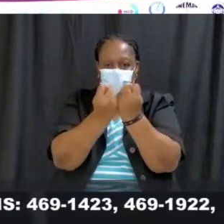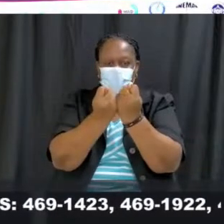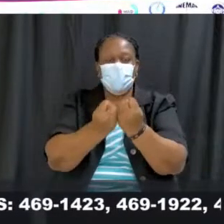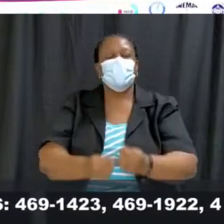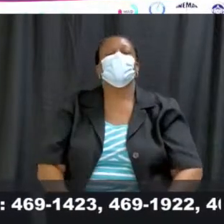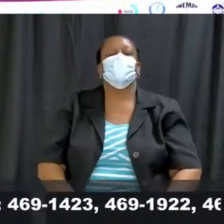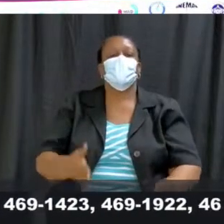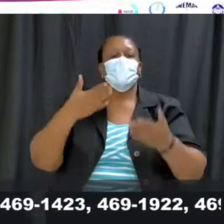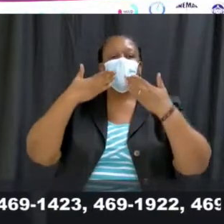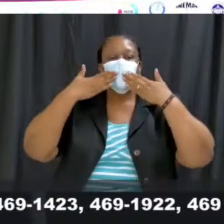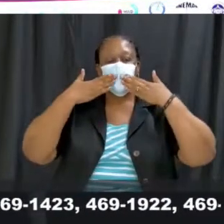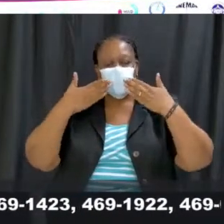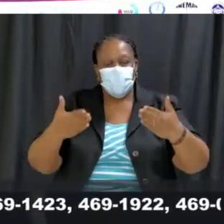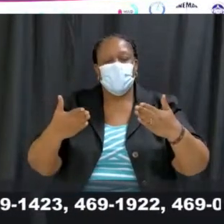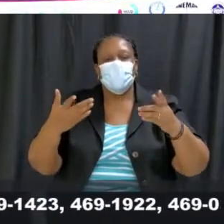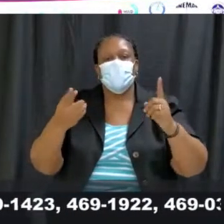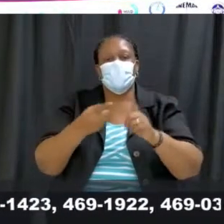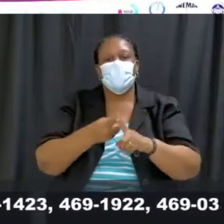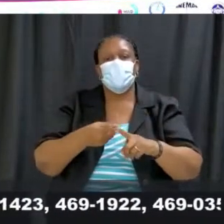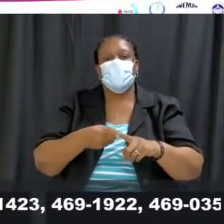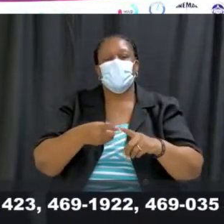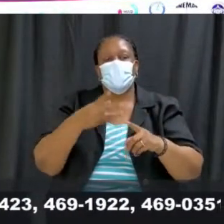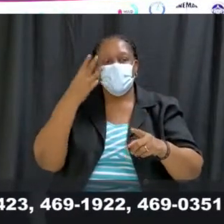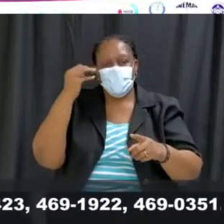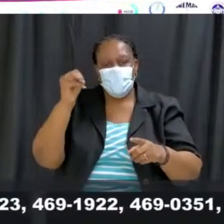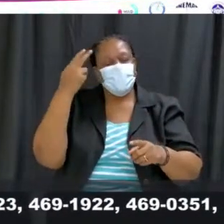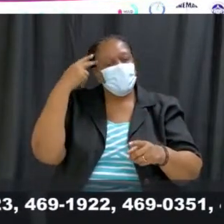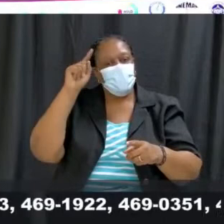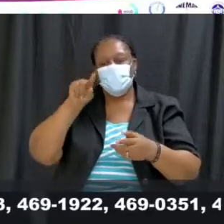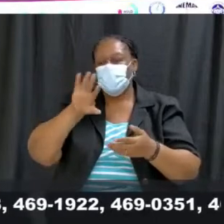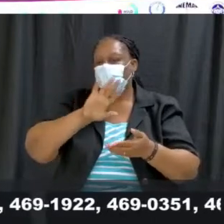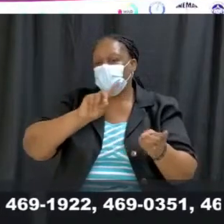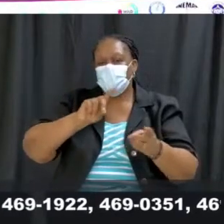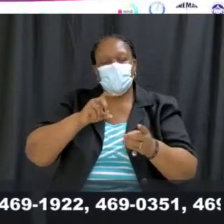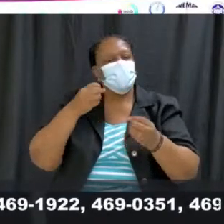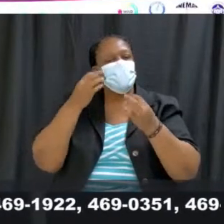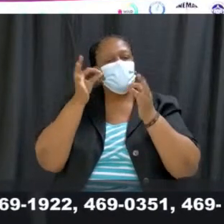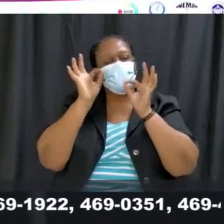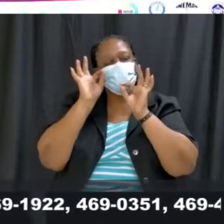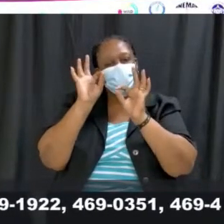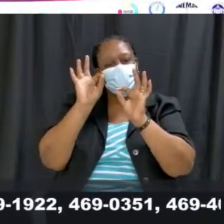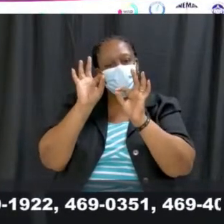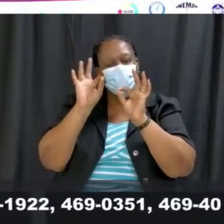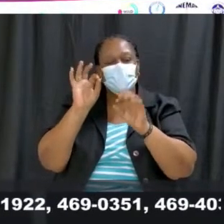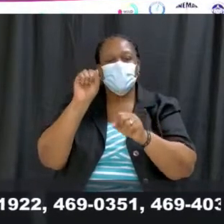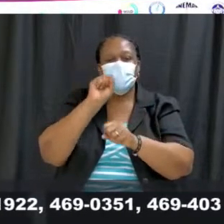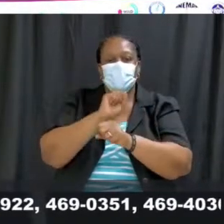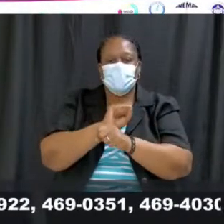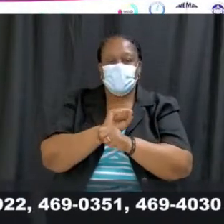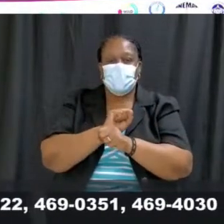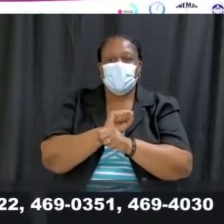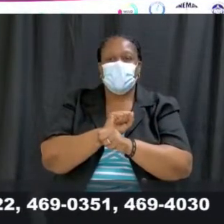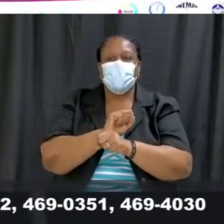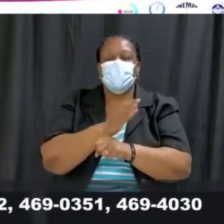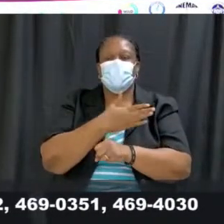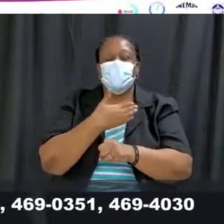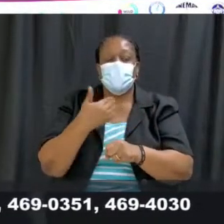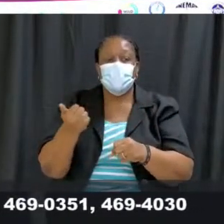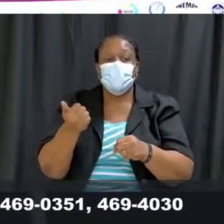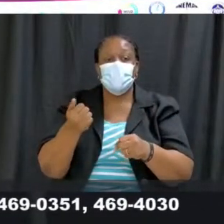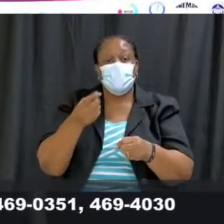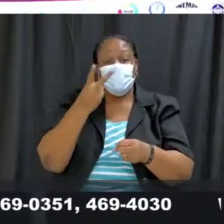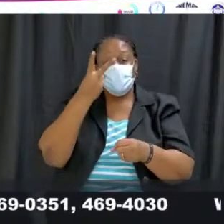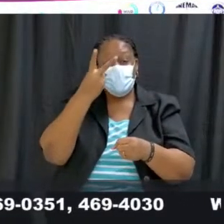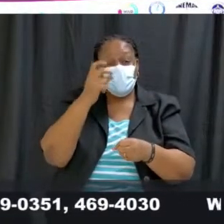COVID-19 Task Force. He's doing an extremely superb job, and he's also the National Disaster